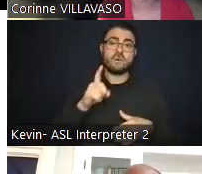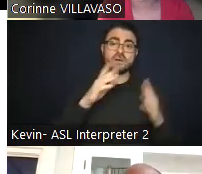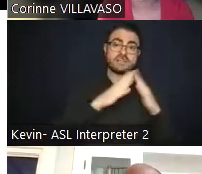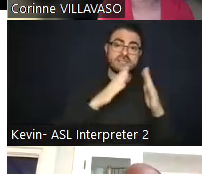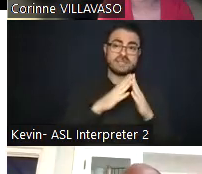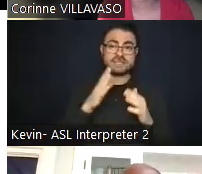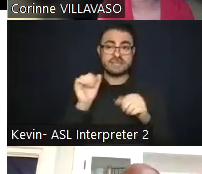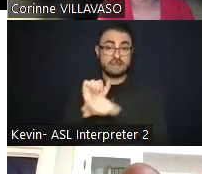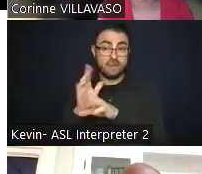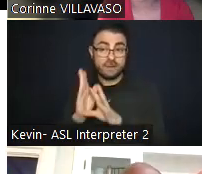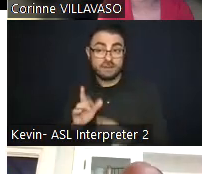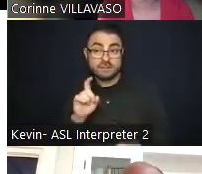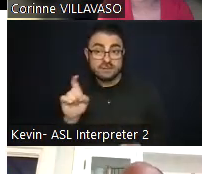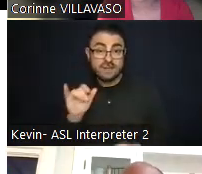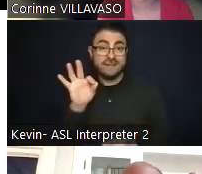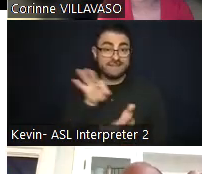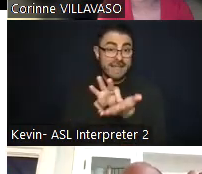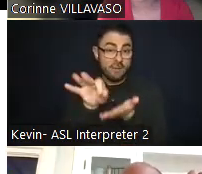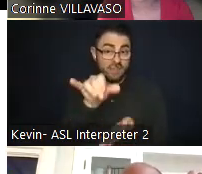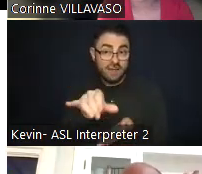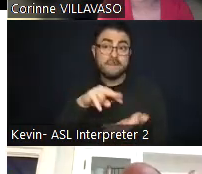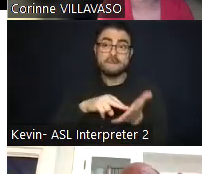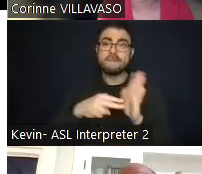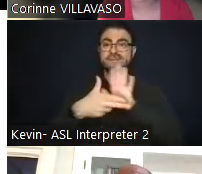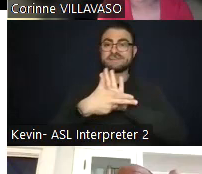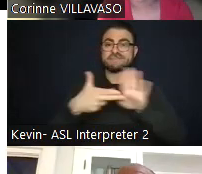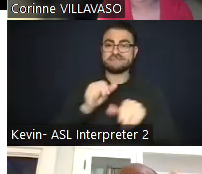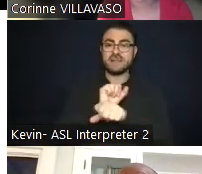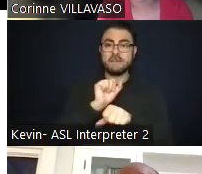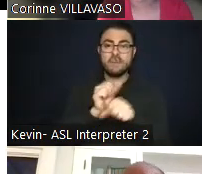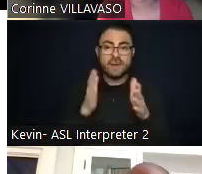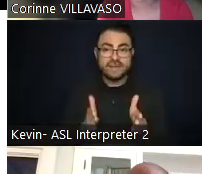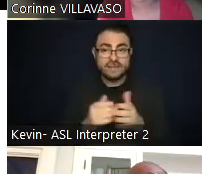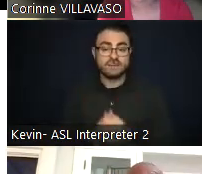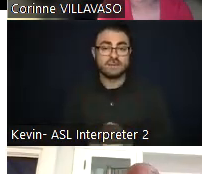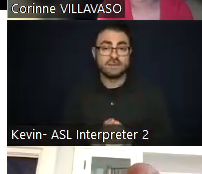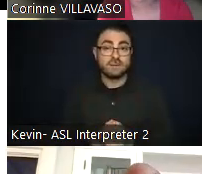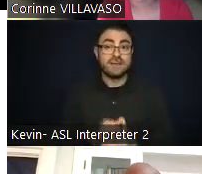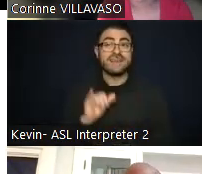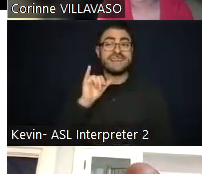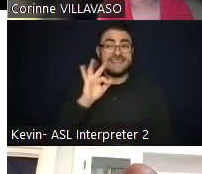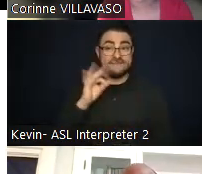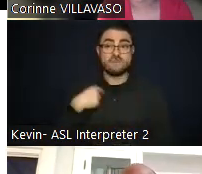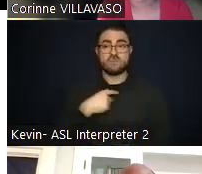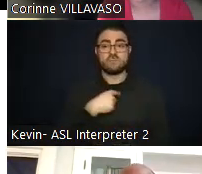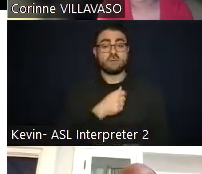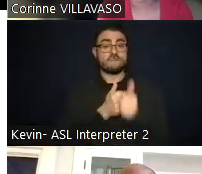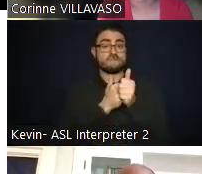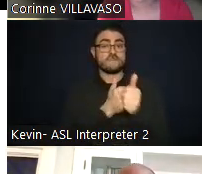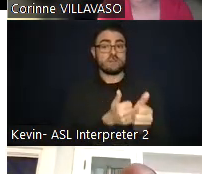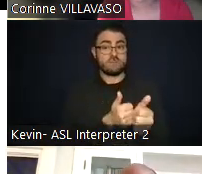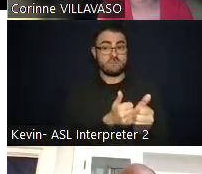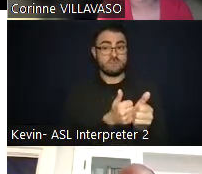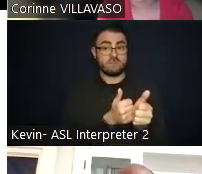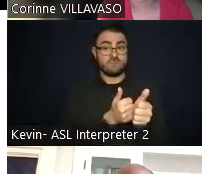counting this, then that's definitely an employee at this point. And then like, who are they? And if we go that route, right, and change